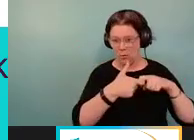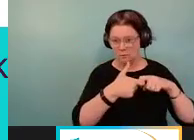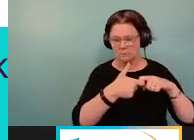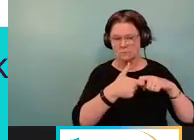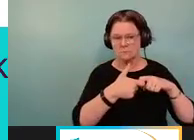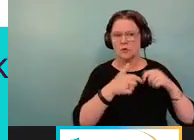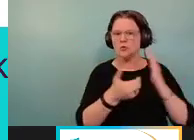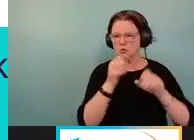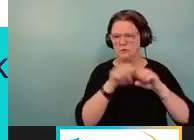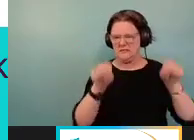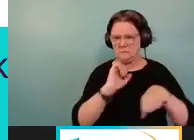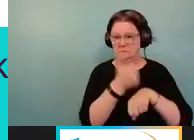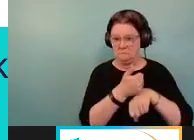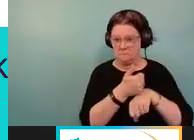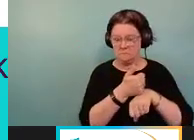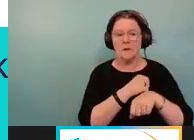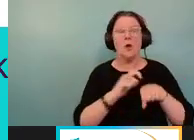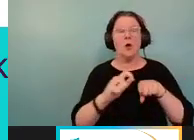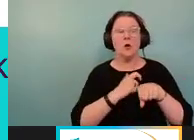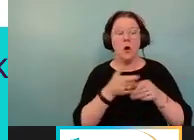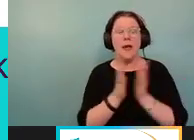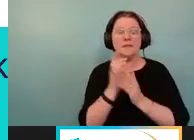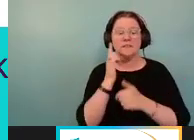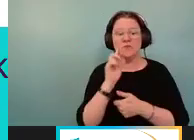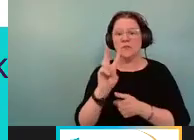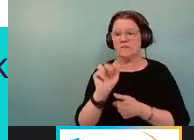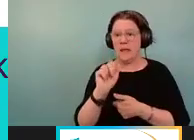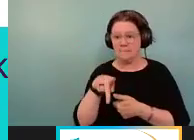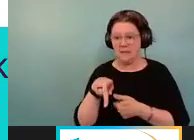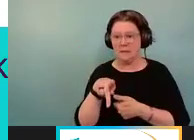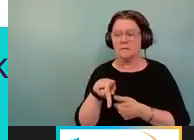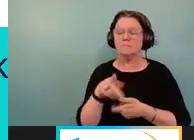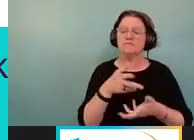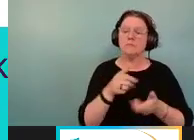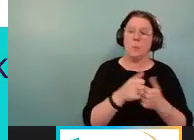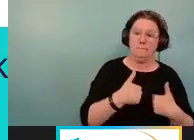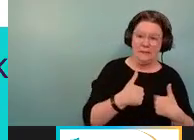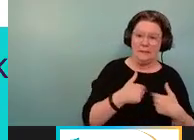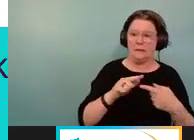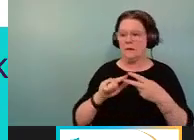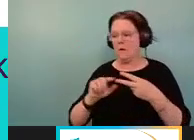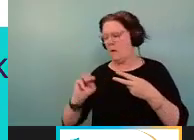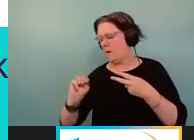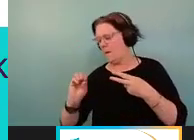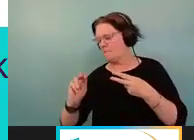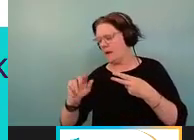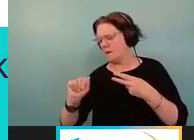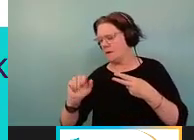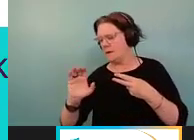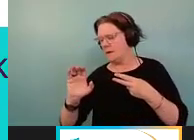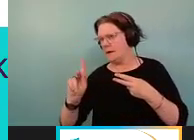can call and ask for the victim advocacy program and talk to myself or Monica Kale, who is our